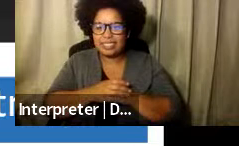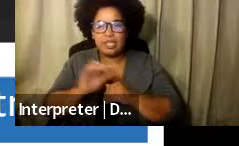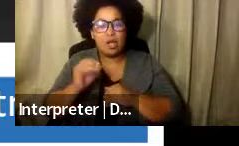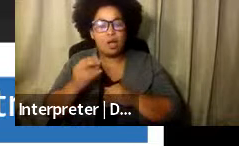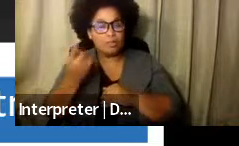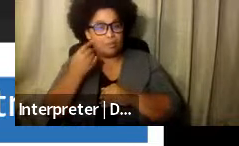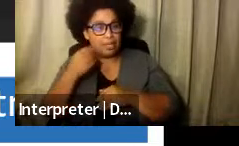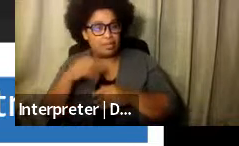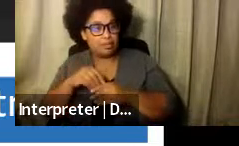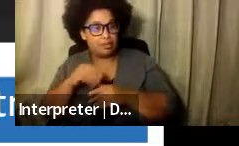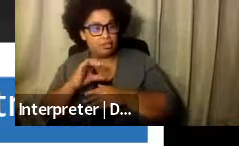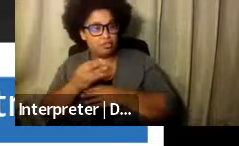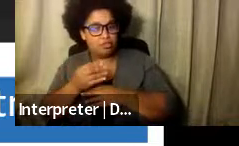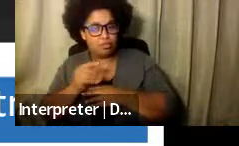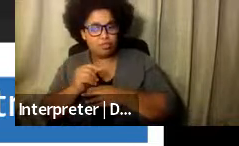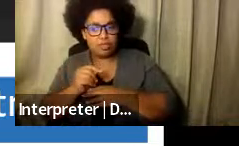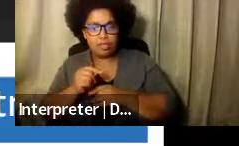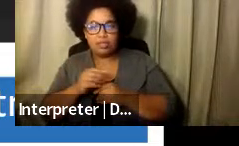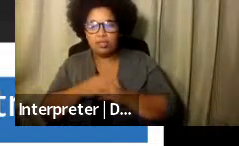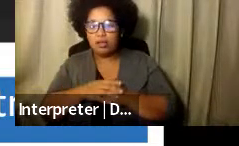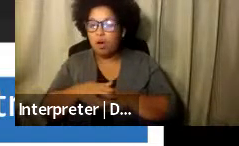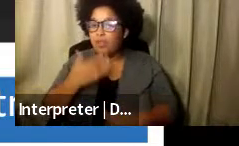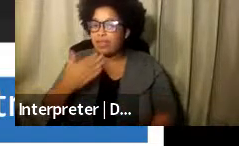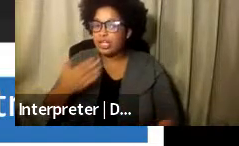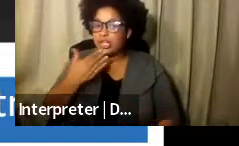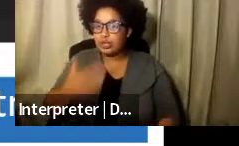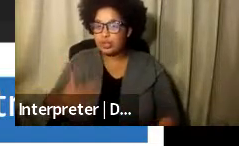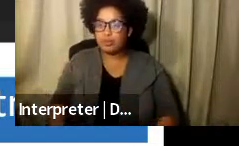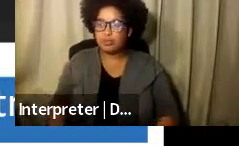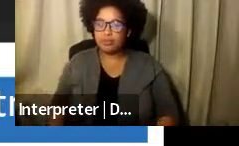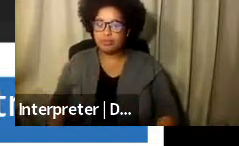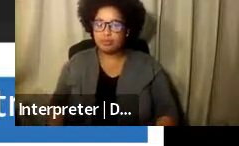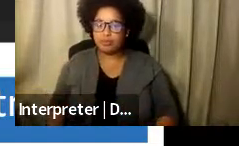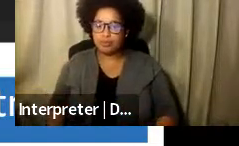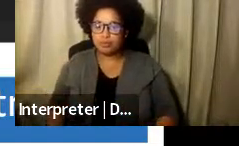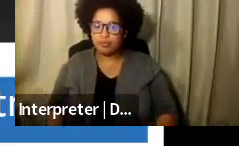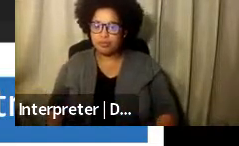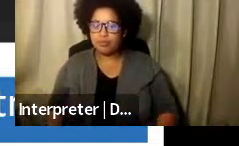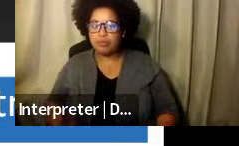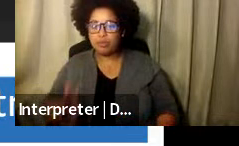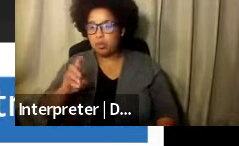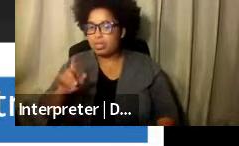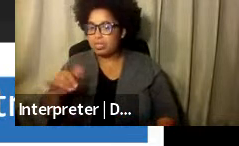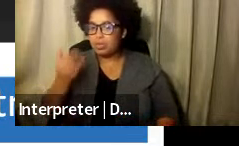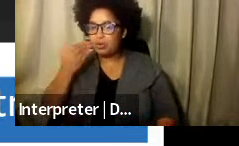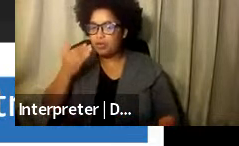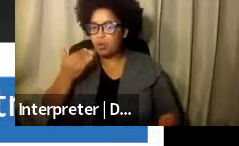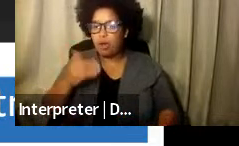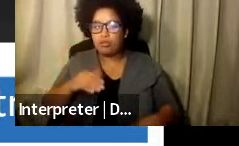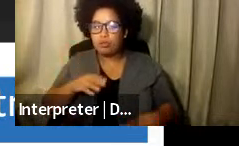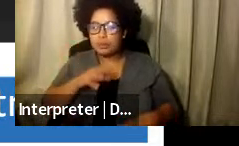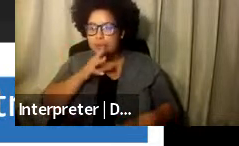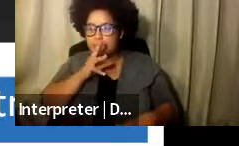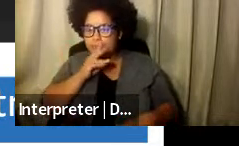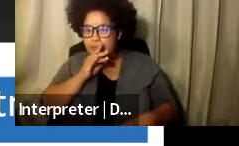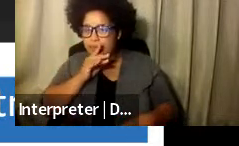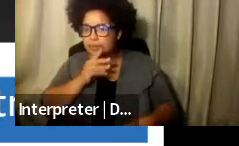there's something in the chat, Julie. Oh, good. Oh, thank you. Wendy, I didn't know if you want to share out loud.